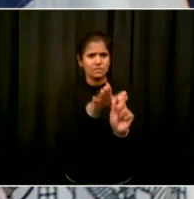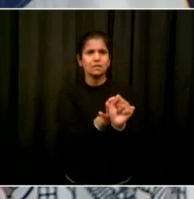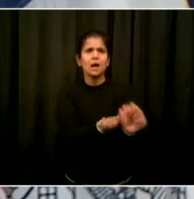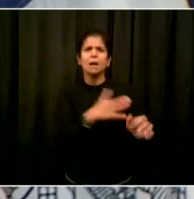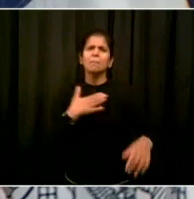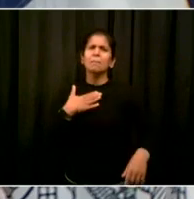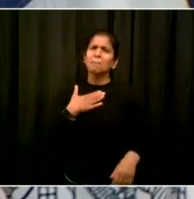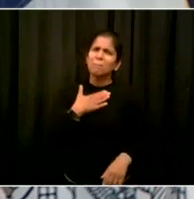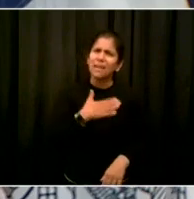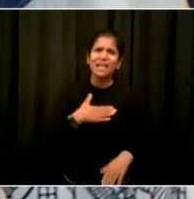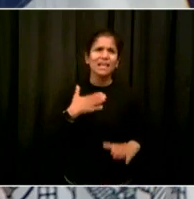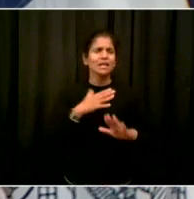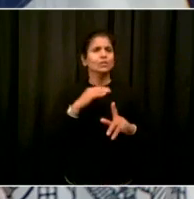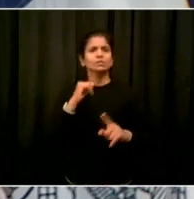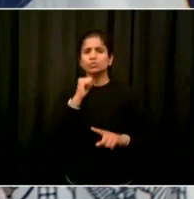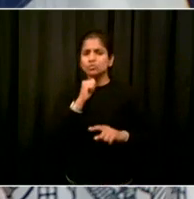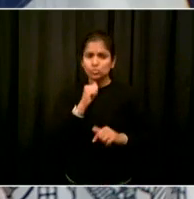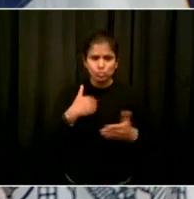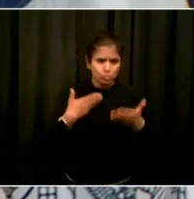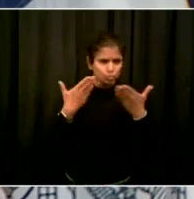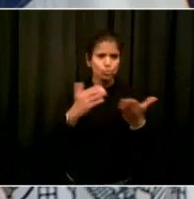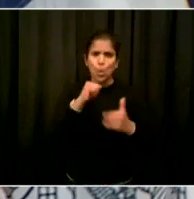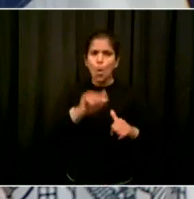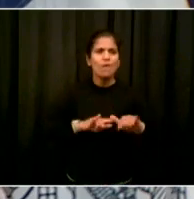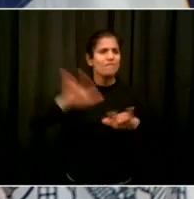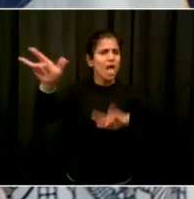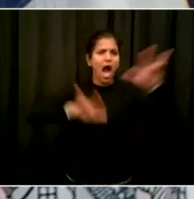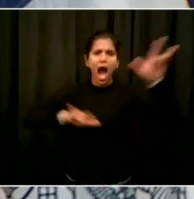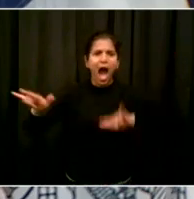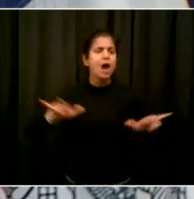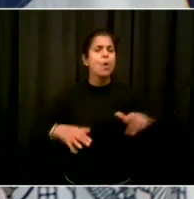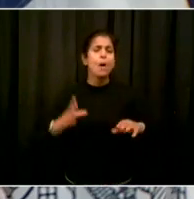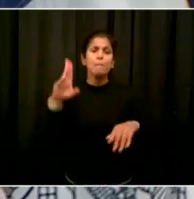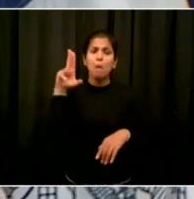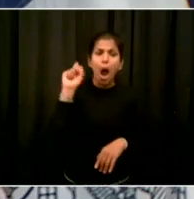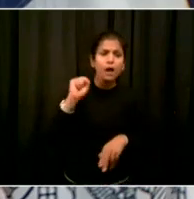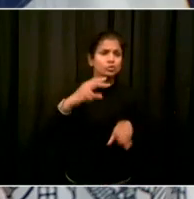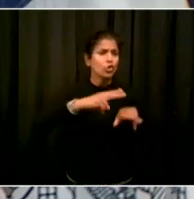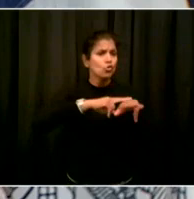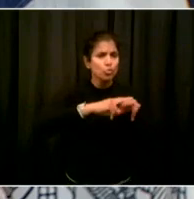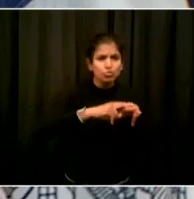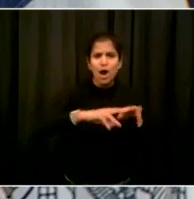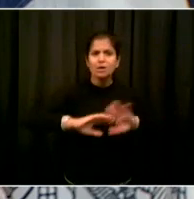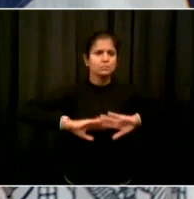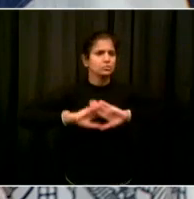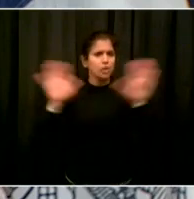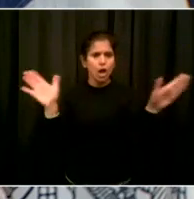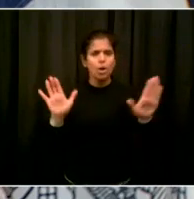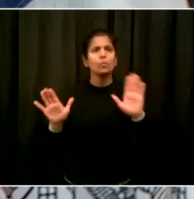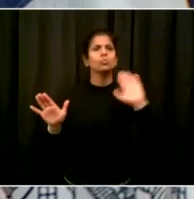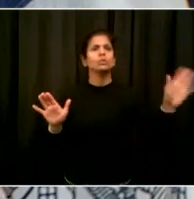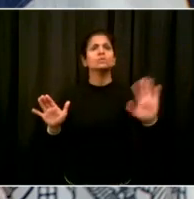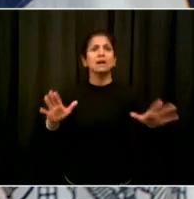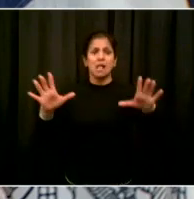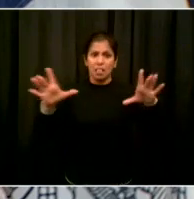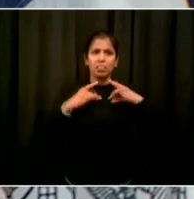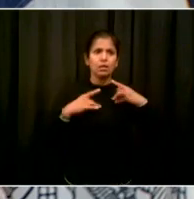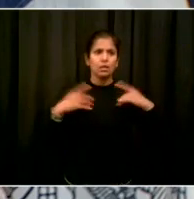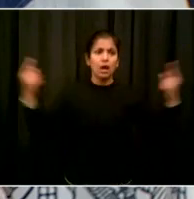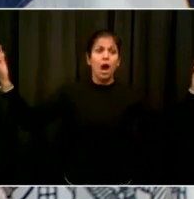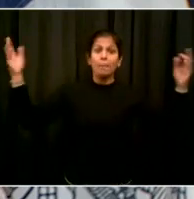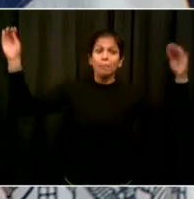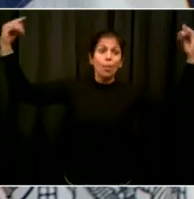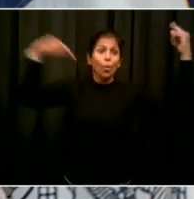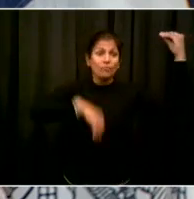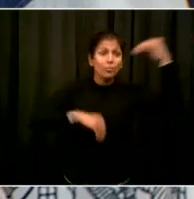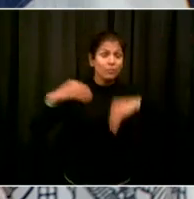But we do have to keep an eye on the travel situation, because so many of the places around us are doing so poorly that any travel to New